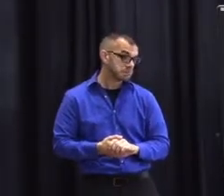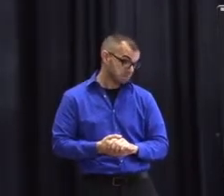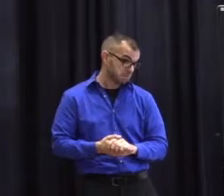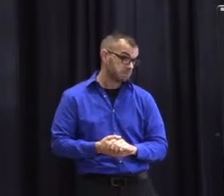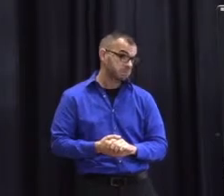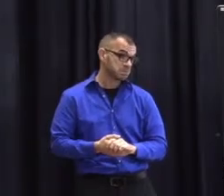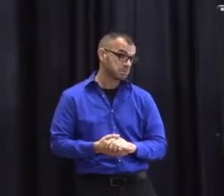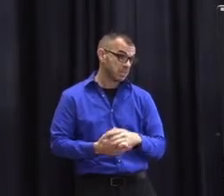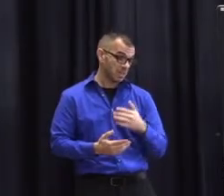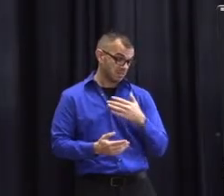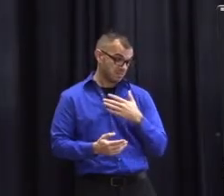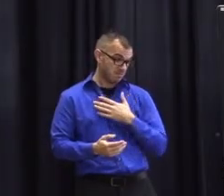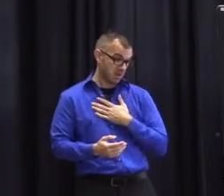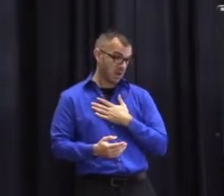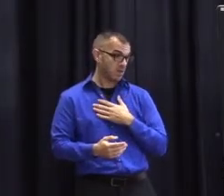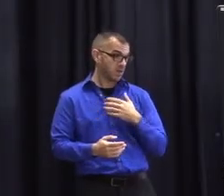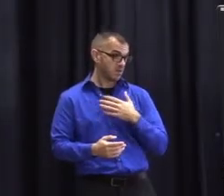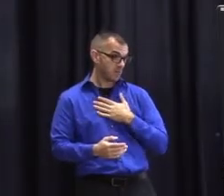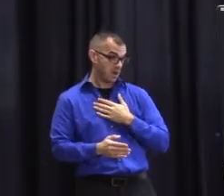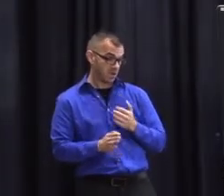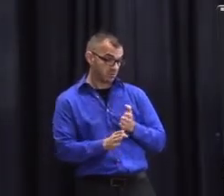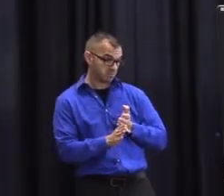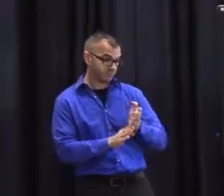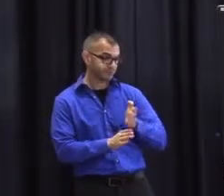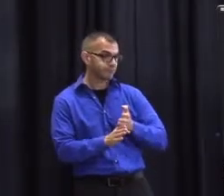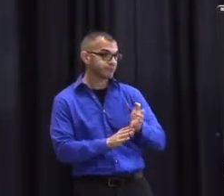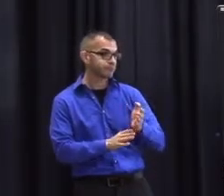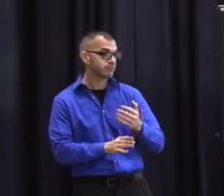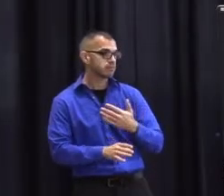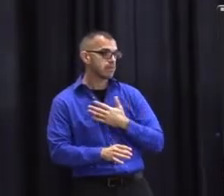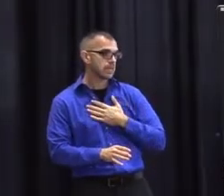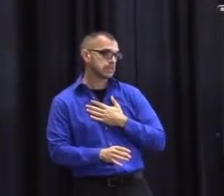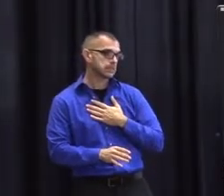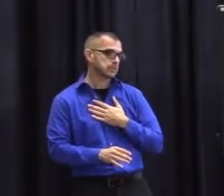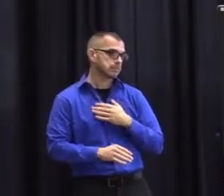That is why I do what I do.